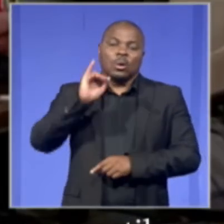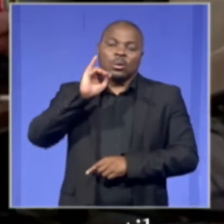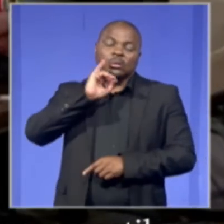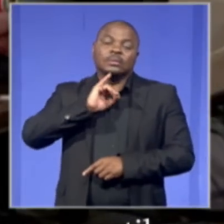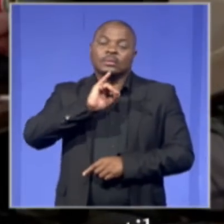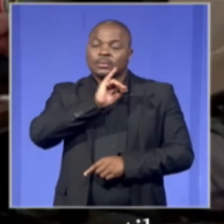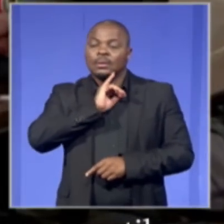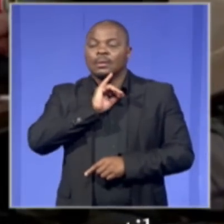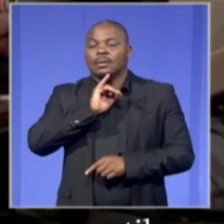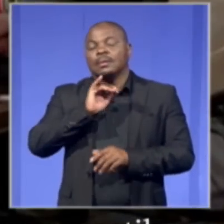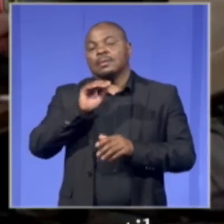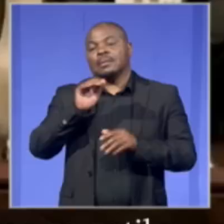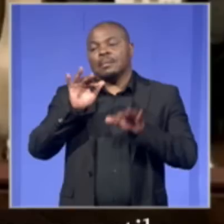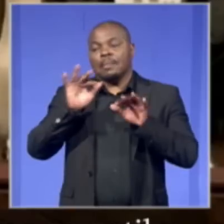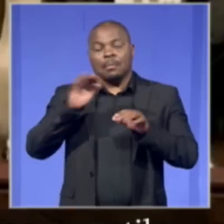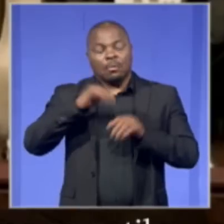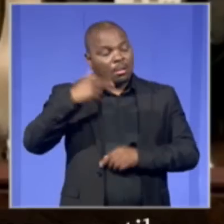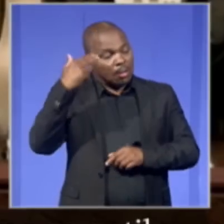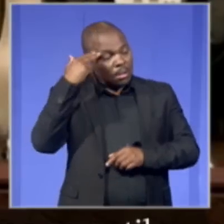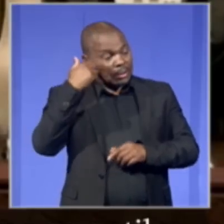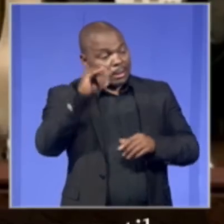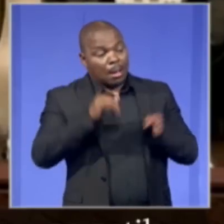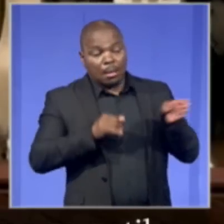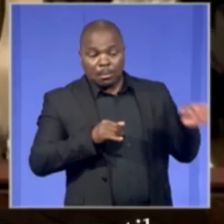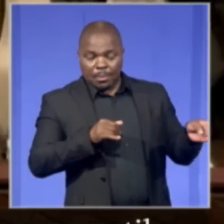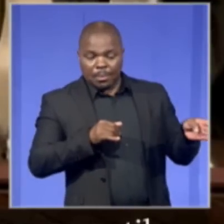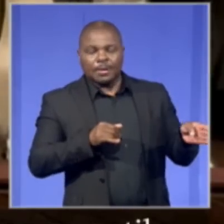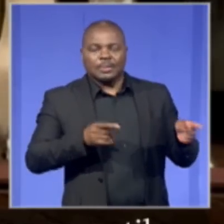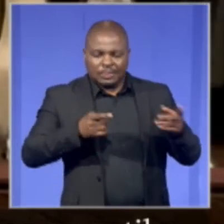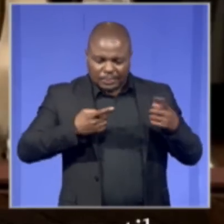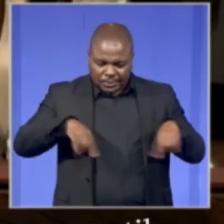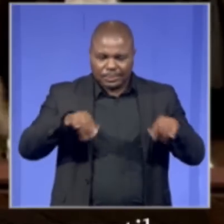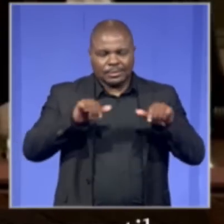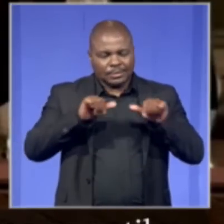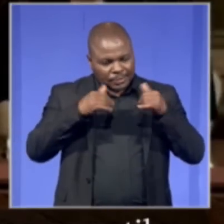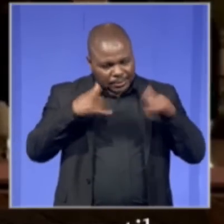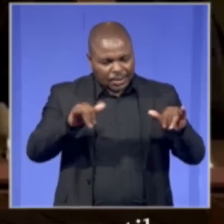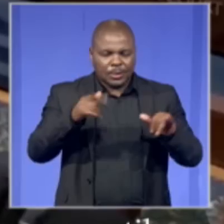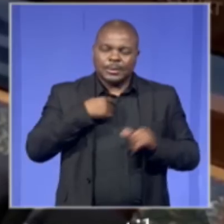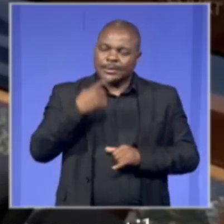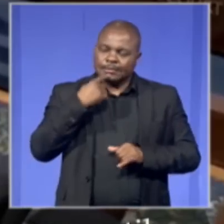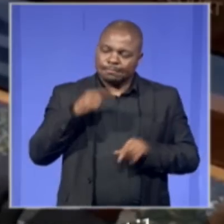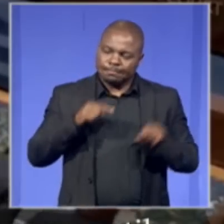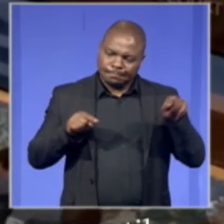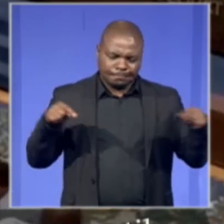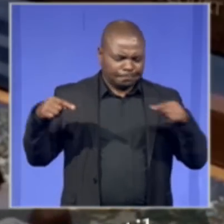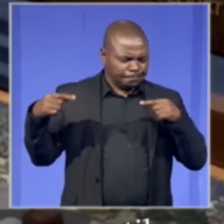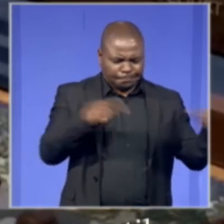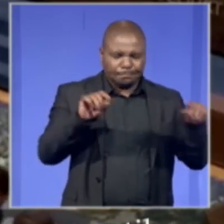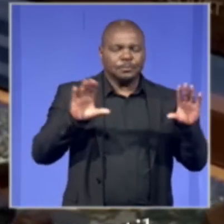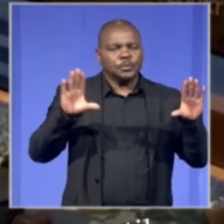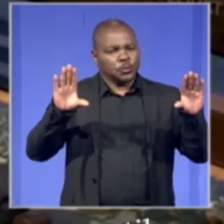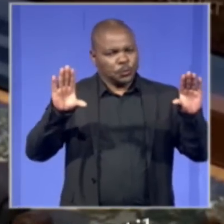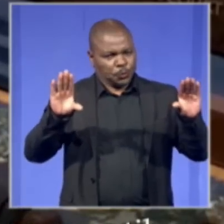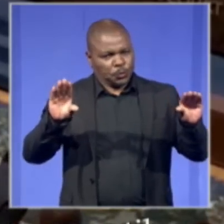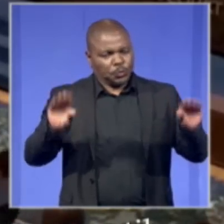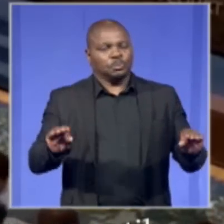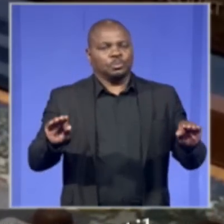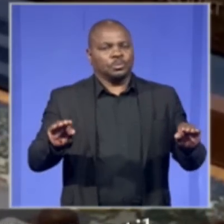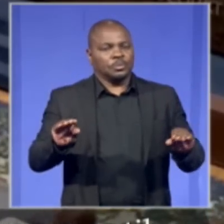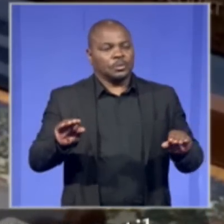hostages remain in captivity, we continue to call for the cessation of hostilities and the release